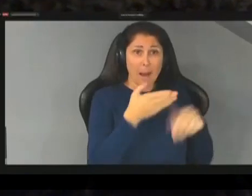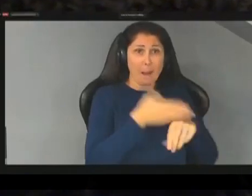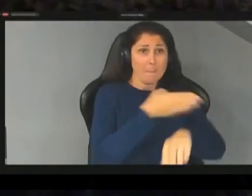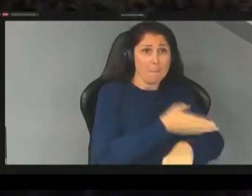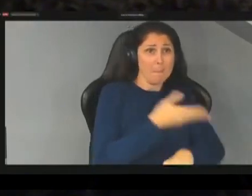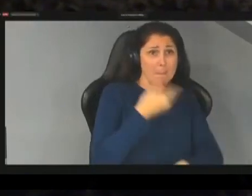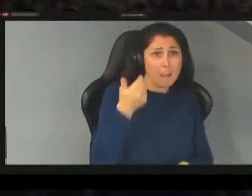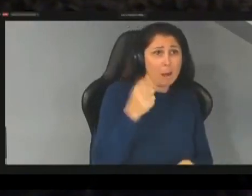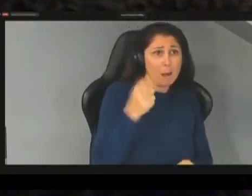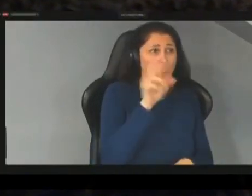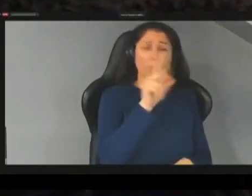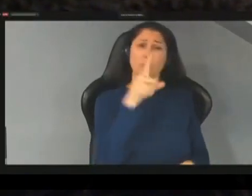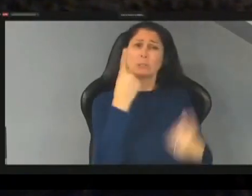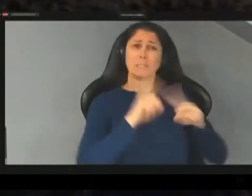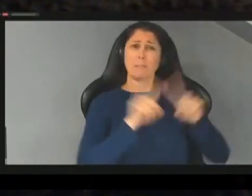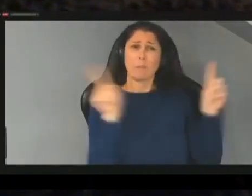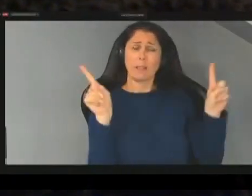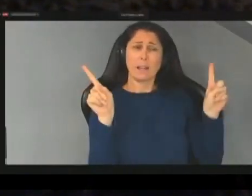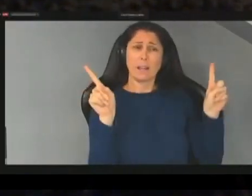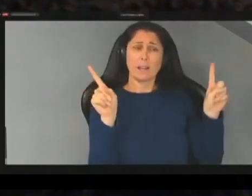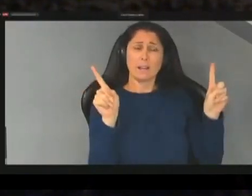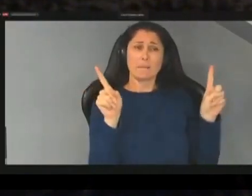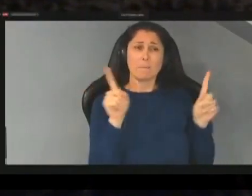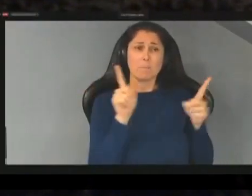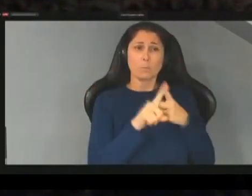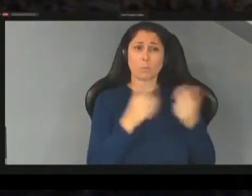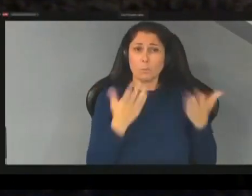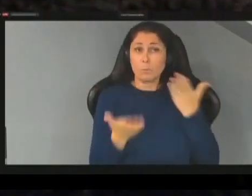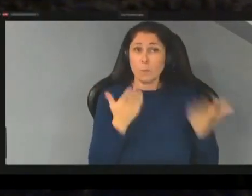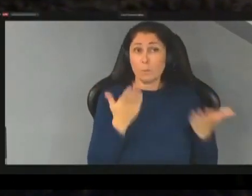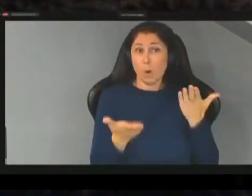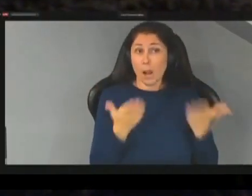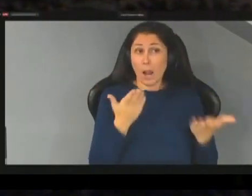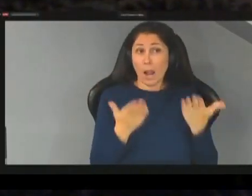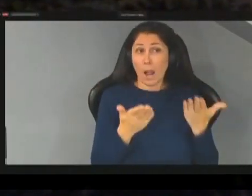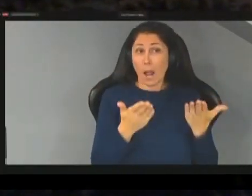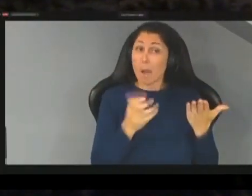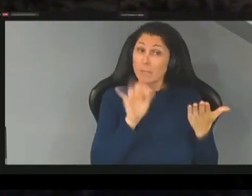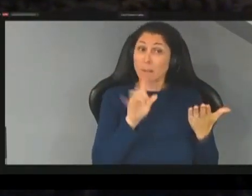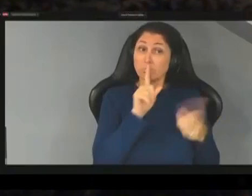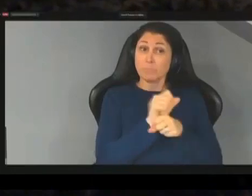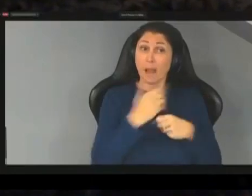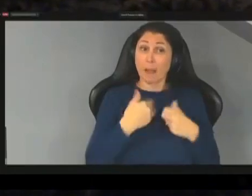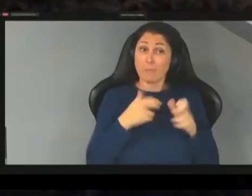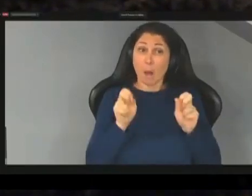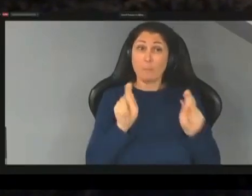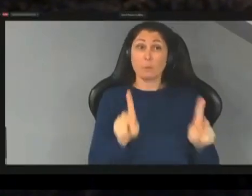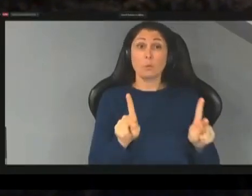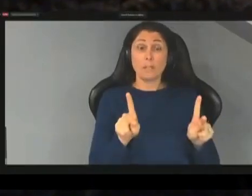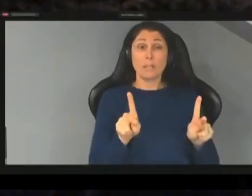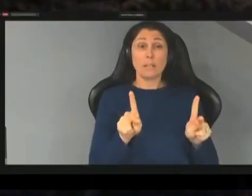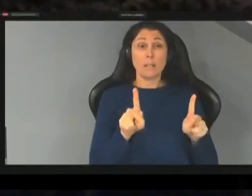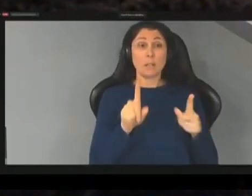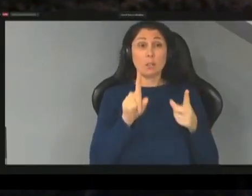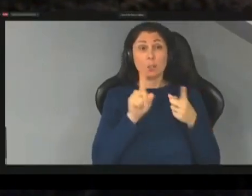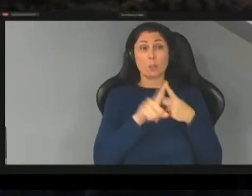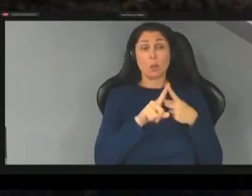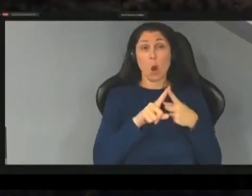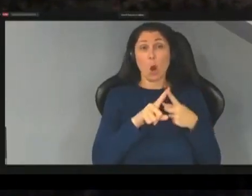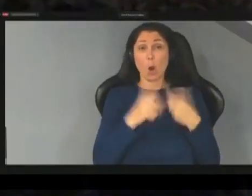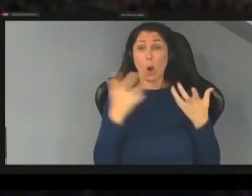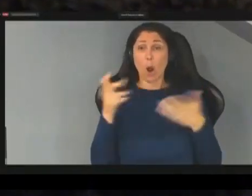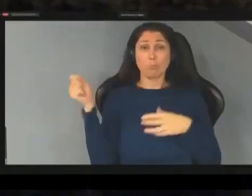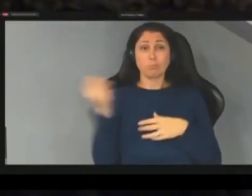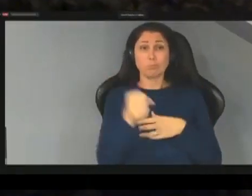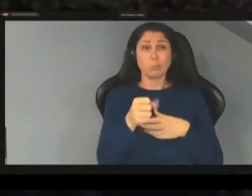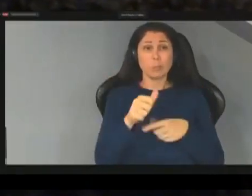differently, and to, perhaps if there's really the opportunity to like bring in trainings on